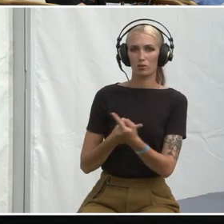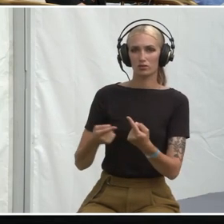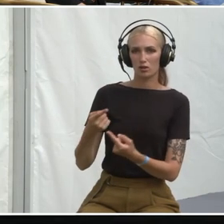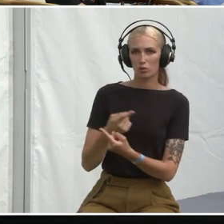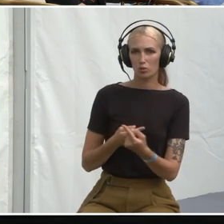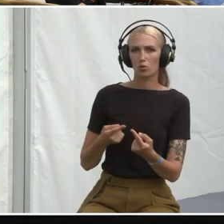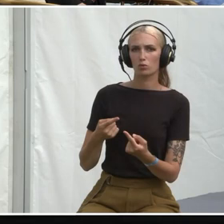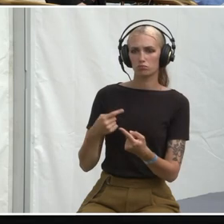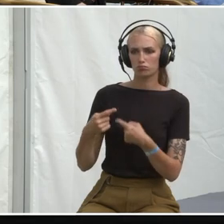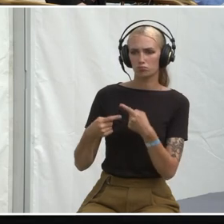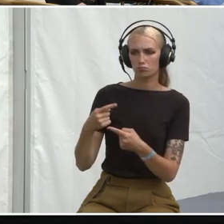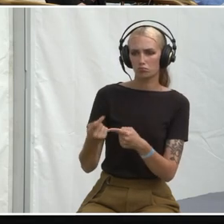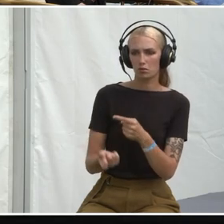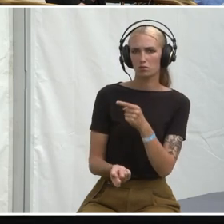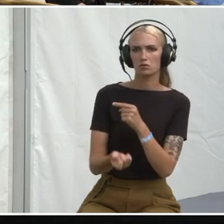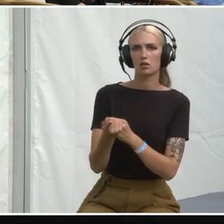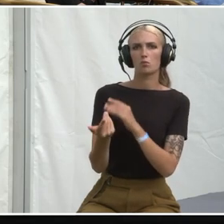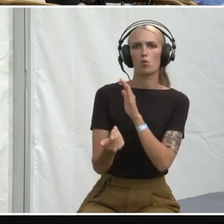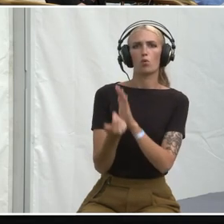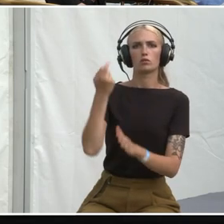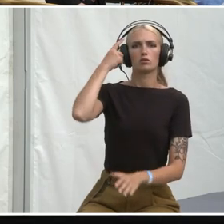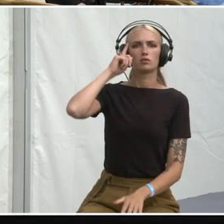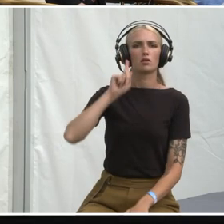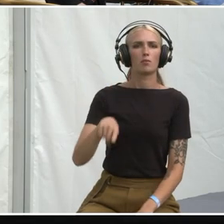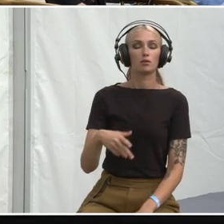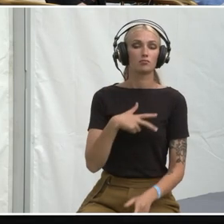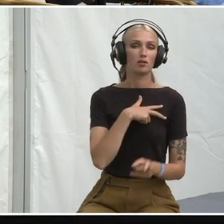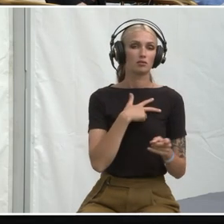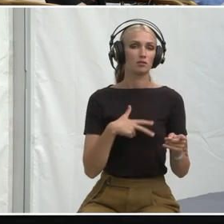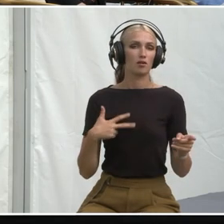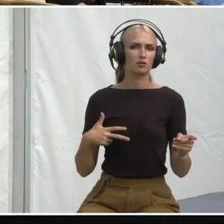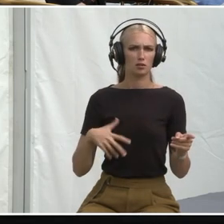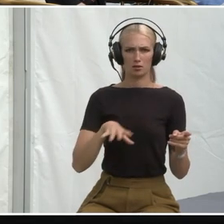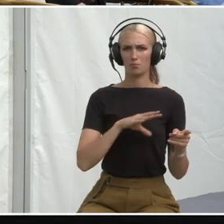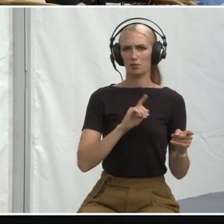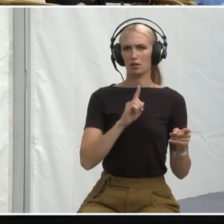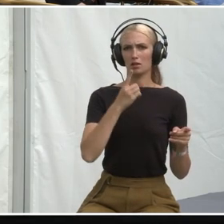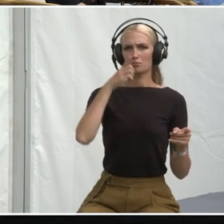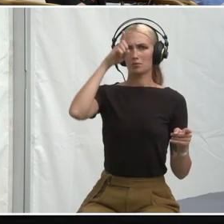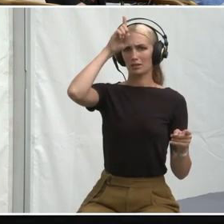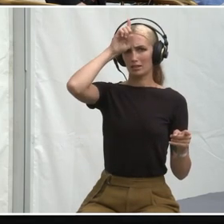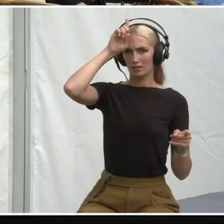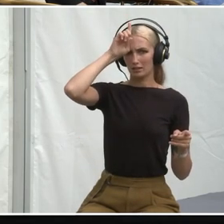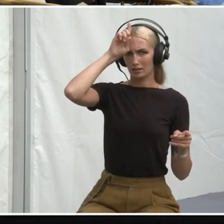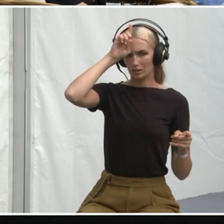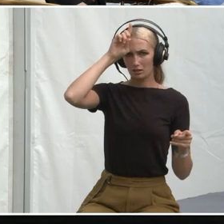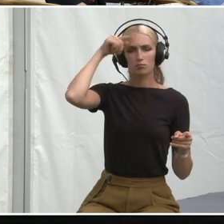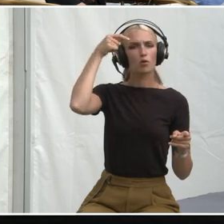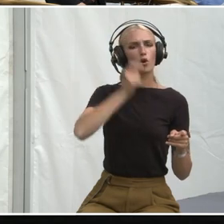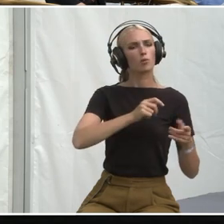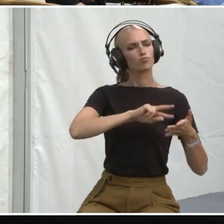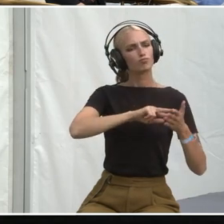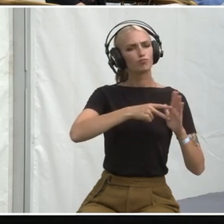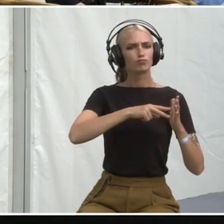bring out new knowledge. And in Denmark, we are the first country to make a strategy for